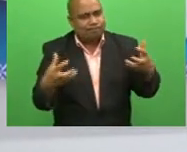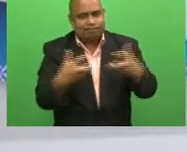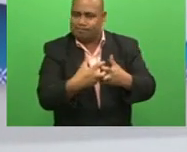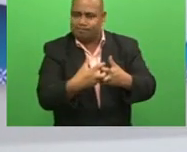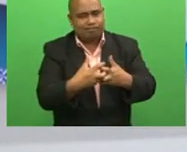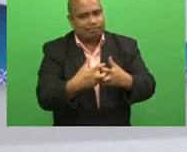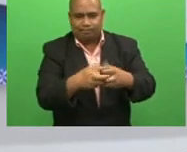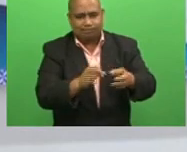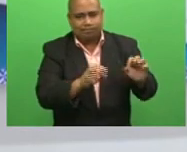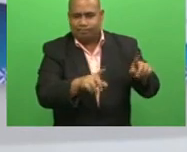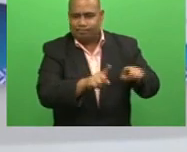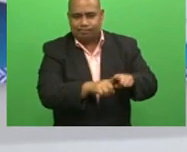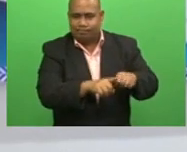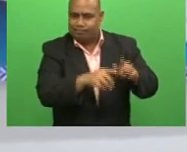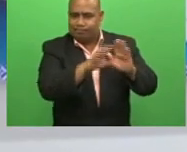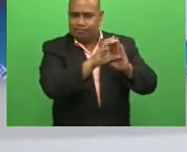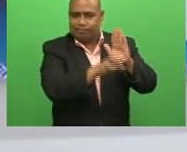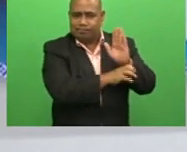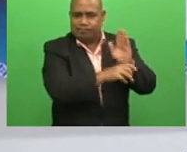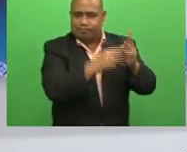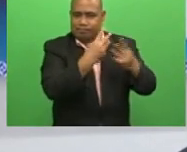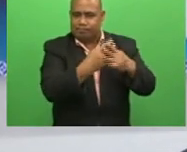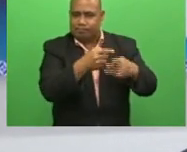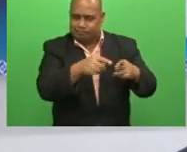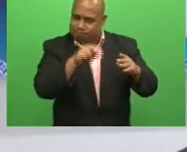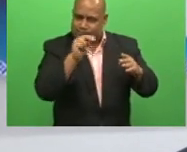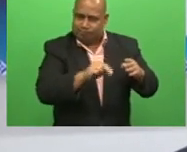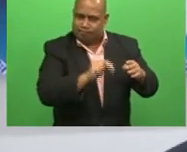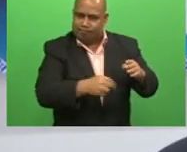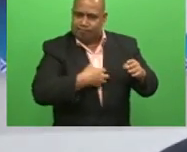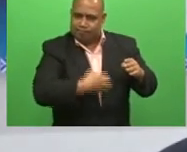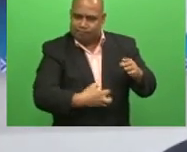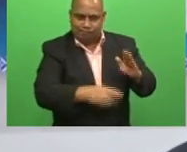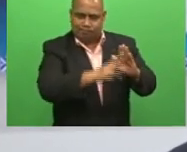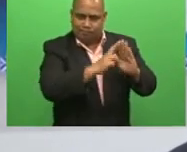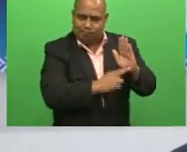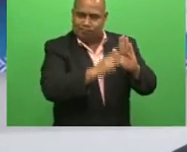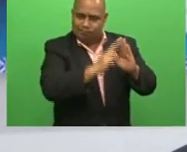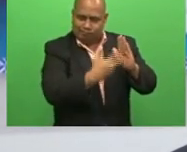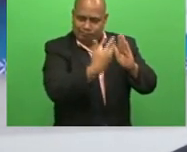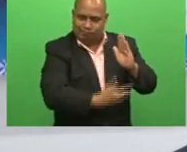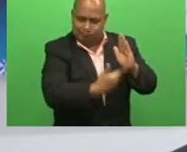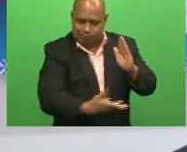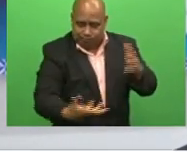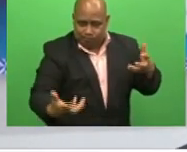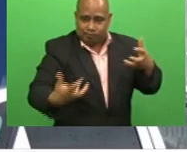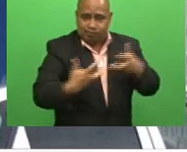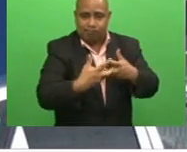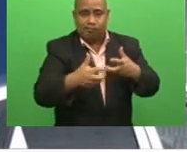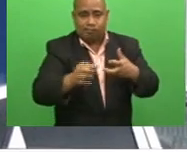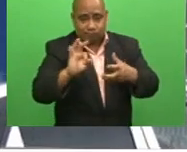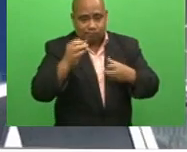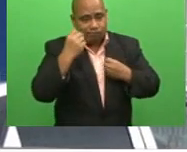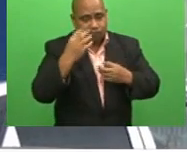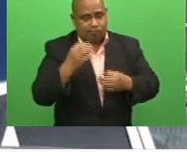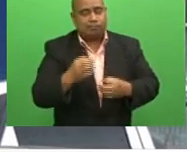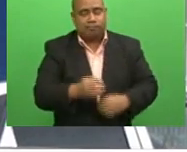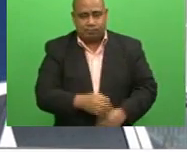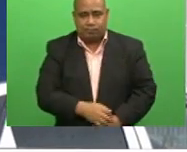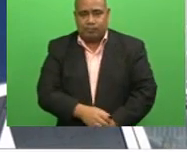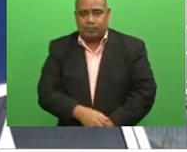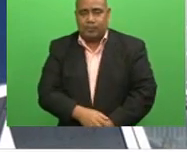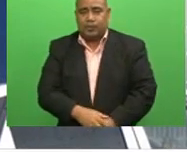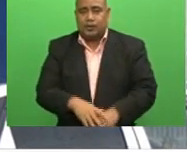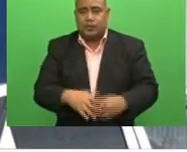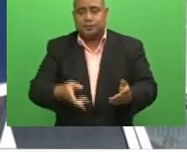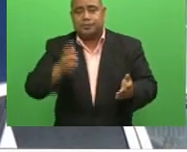has specific requirements that need to be met before the appointment can be made, and that is what has happened. The Registrar of Political